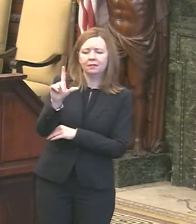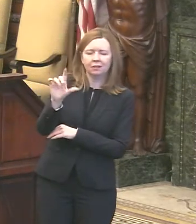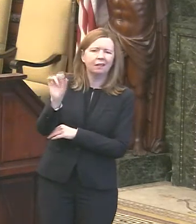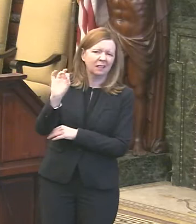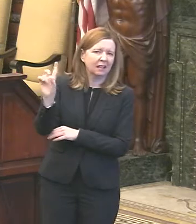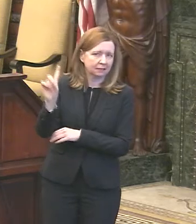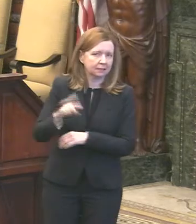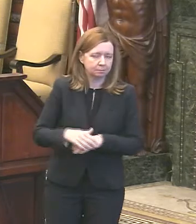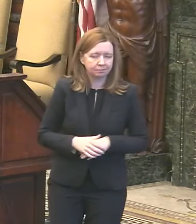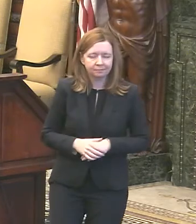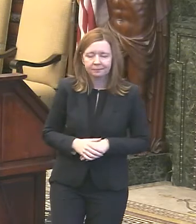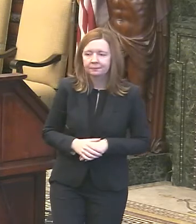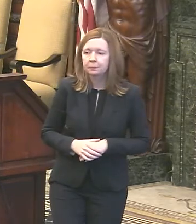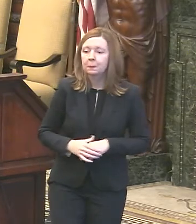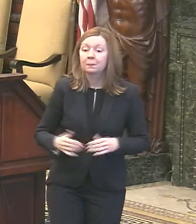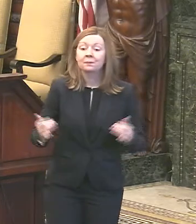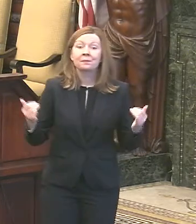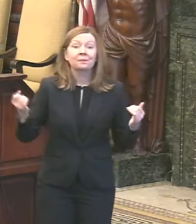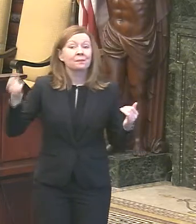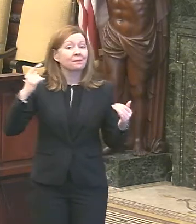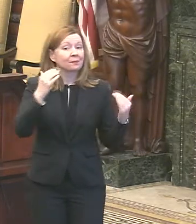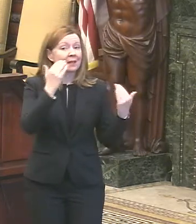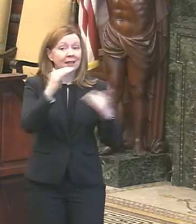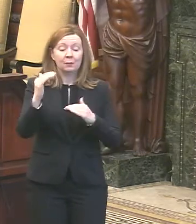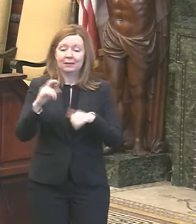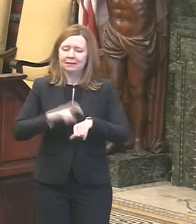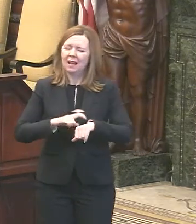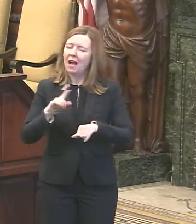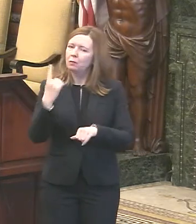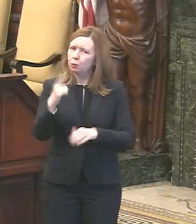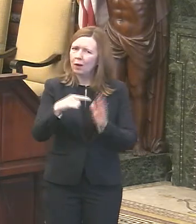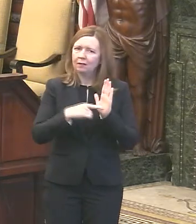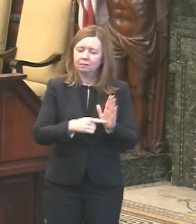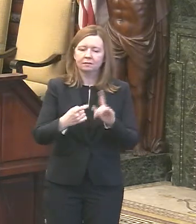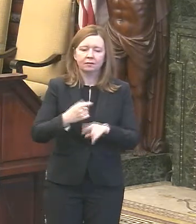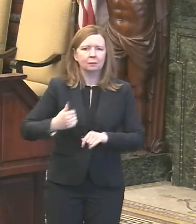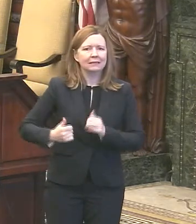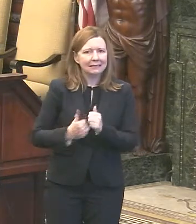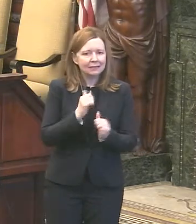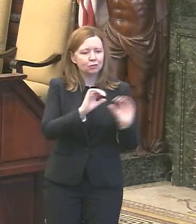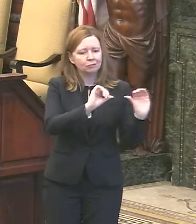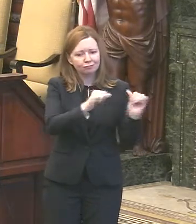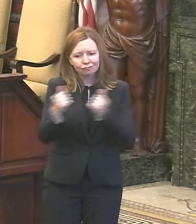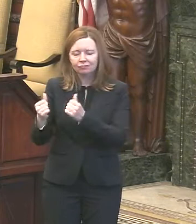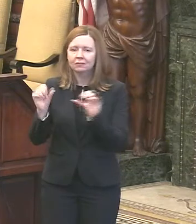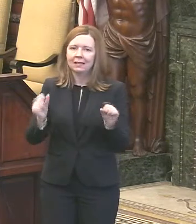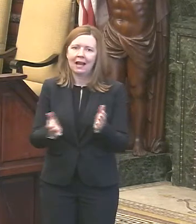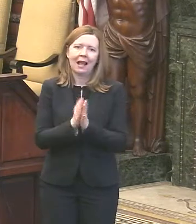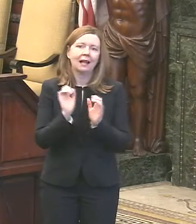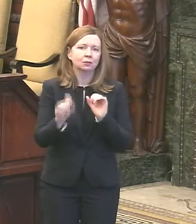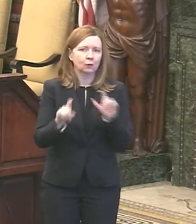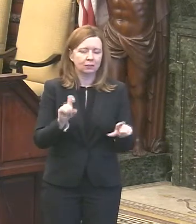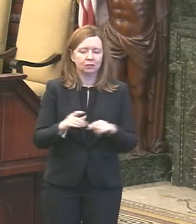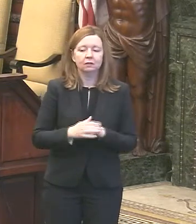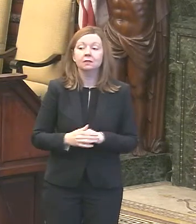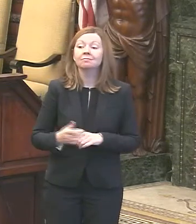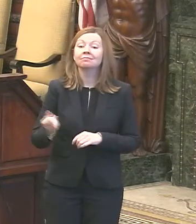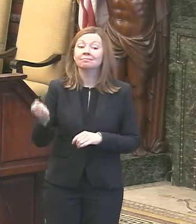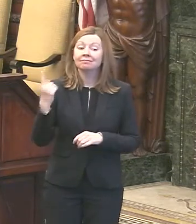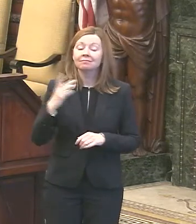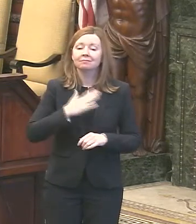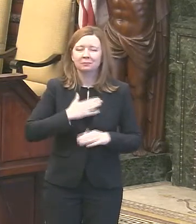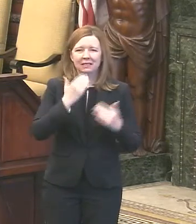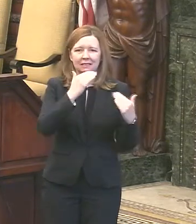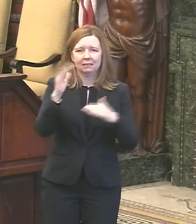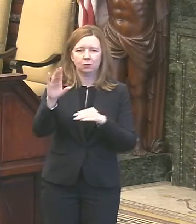announcement. Because of limited time, only one representative from each media outlet is permitted to ask questions. Reporters are asked to limit